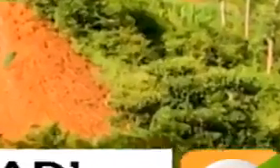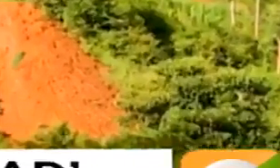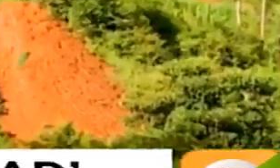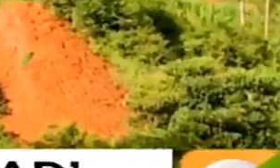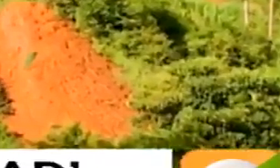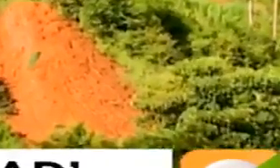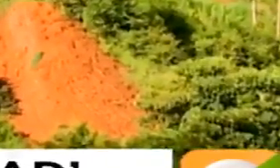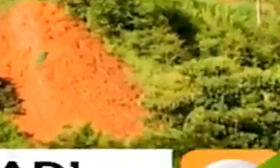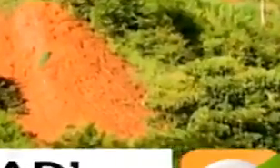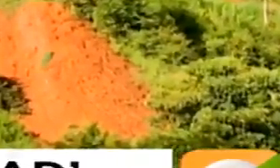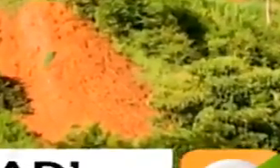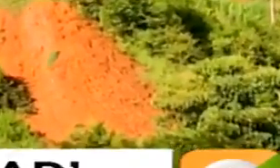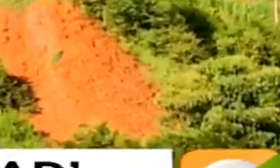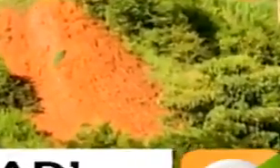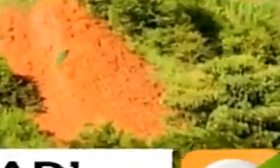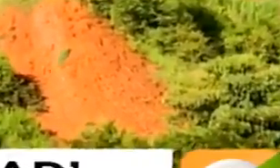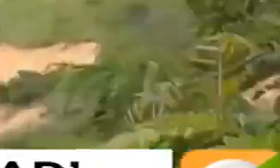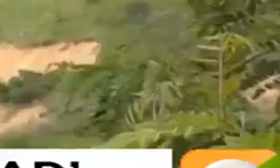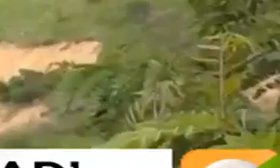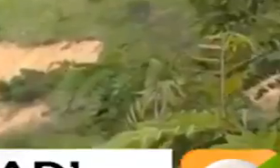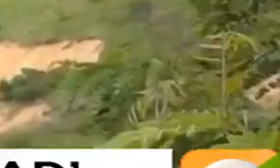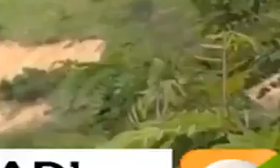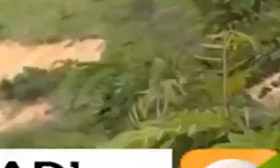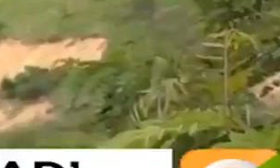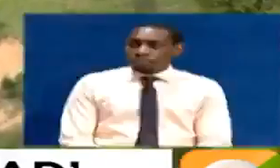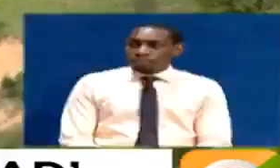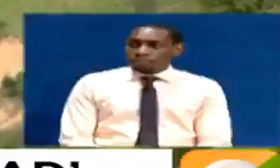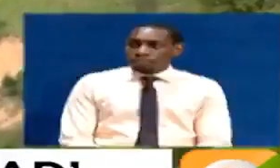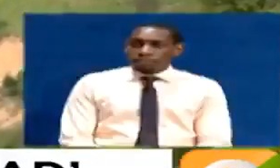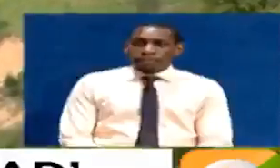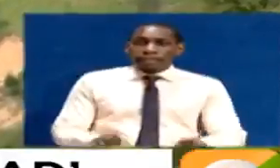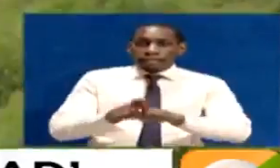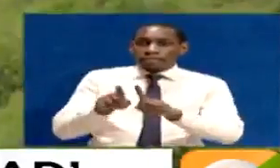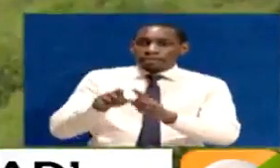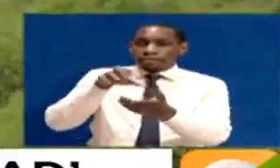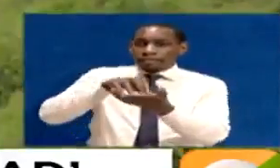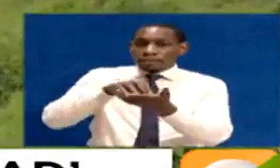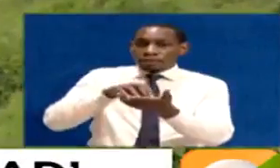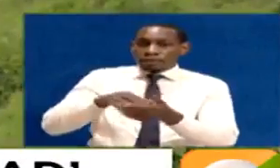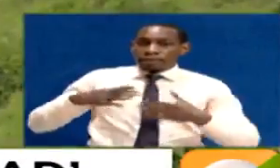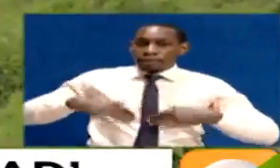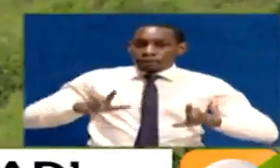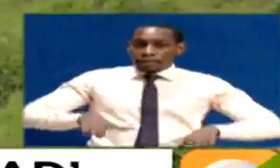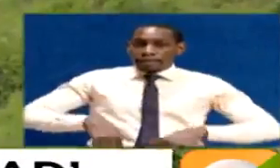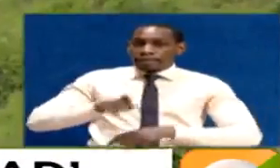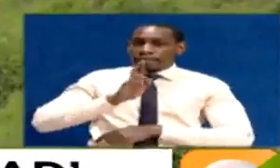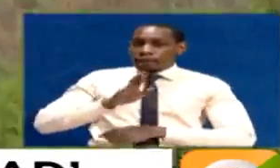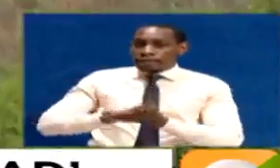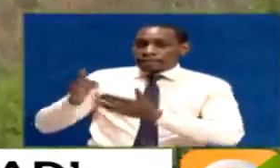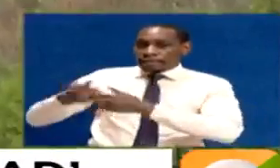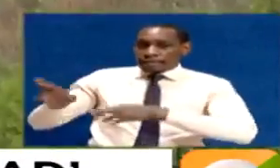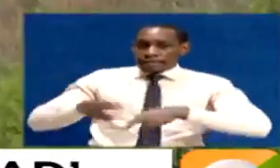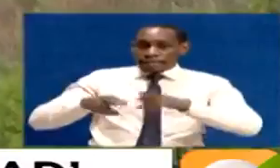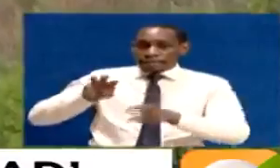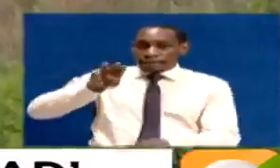Watu wakai hii area sana. Watu wamejenga huko juu. A similar story is shared by the residents of Roiru village who live next to